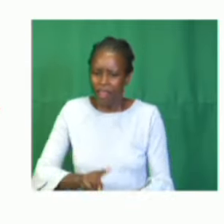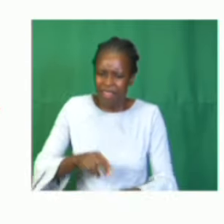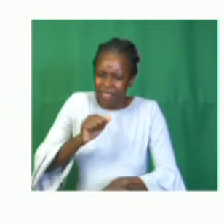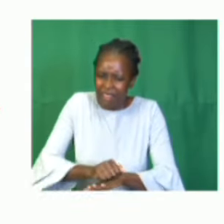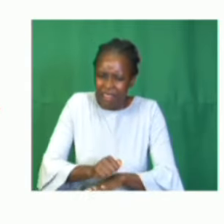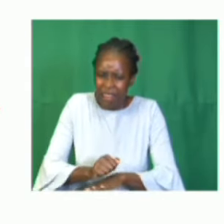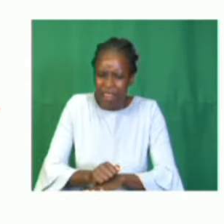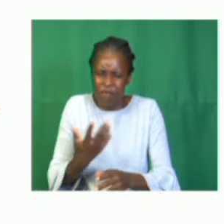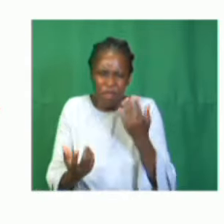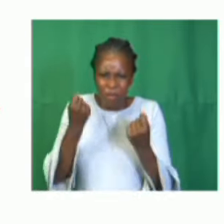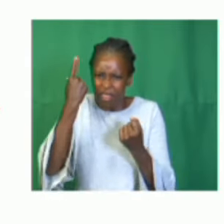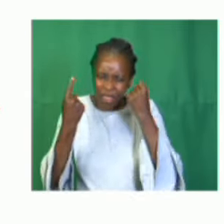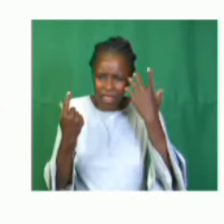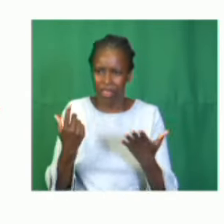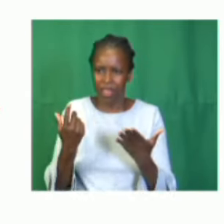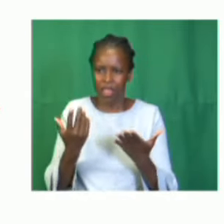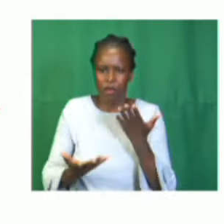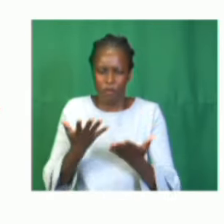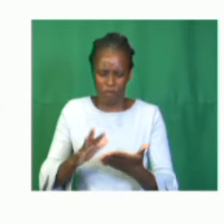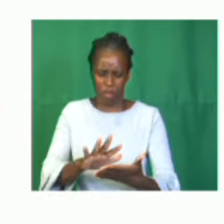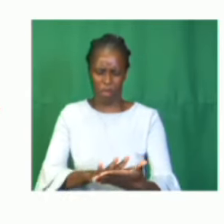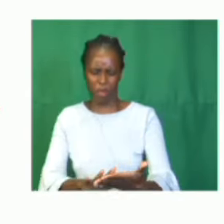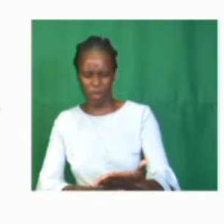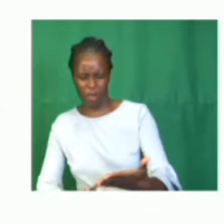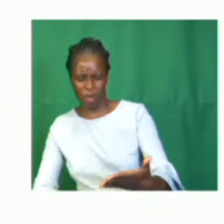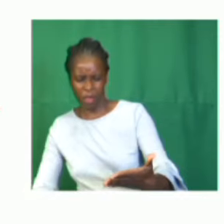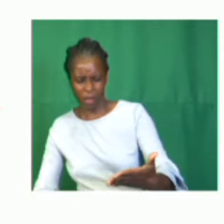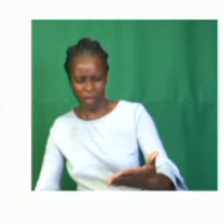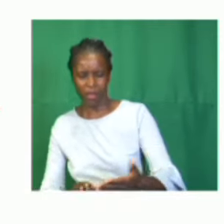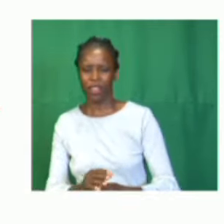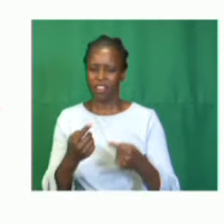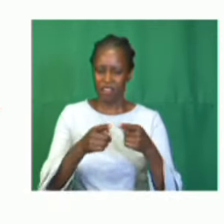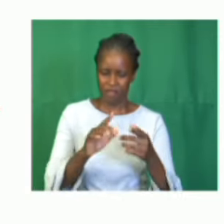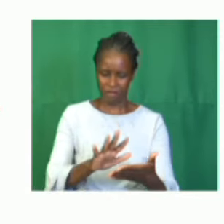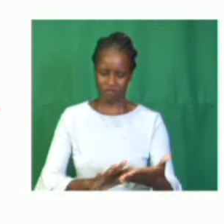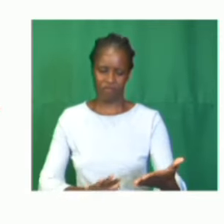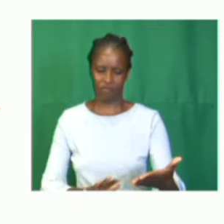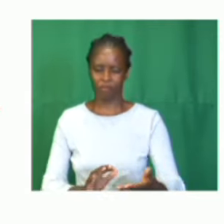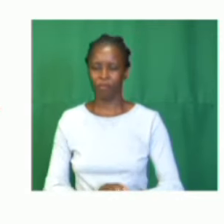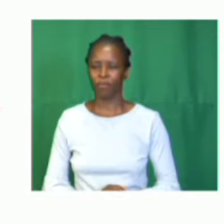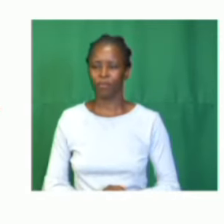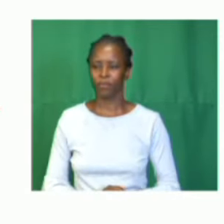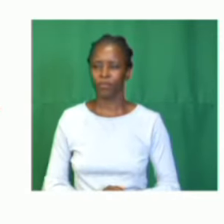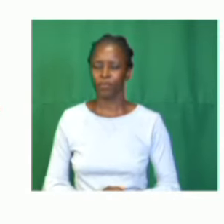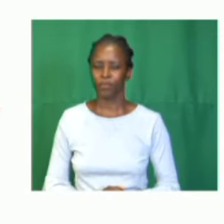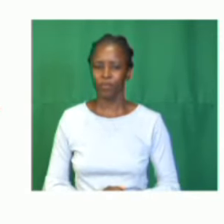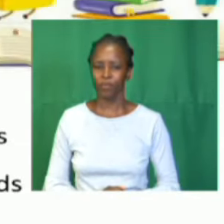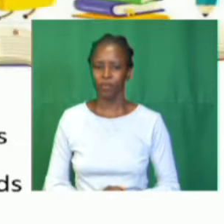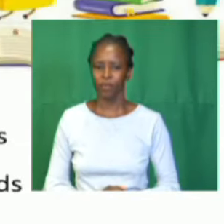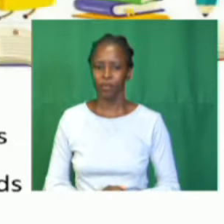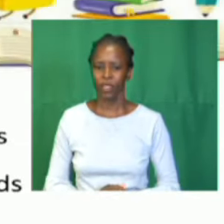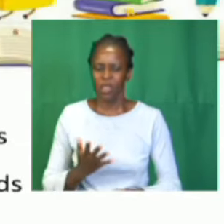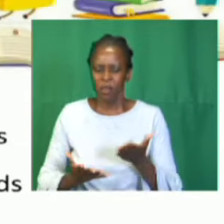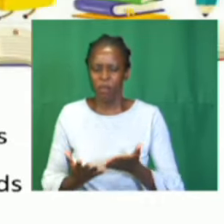create, let's say, larger pieces of text, maybe a composition or a narrative. Maybe one may